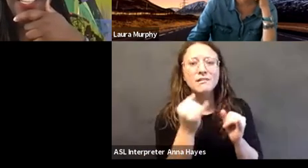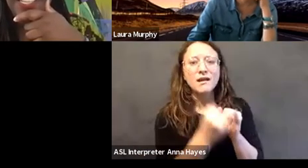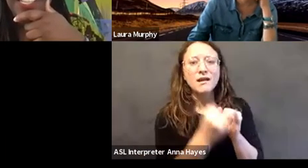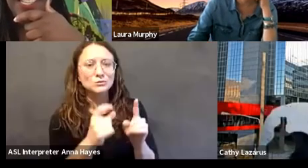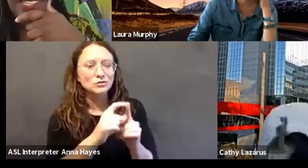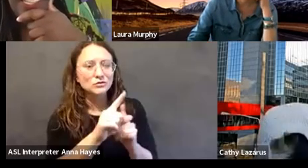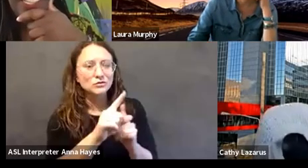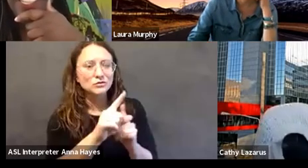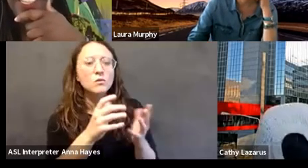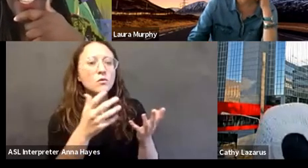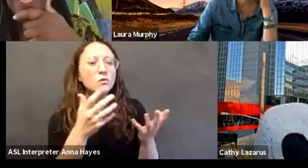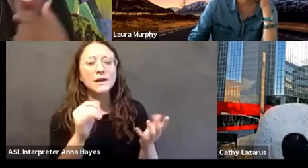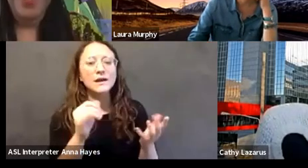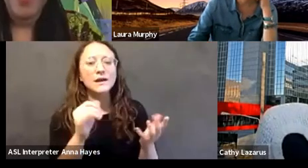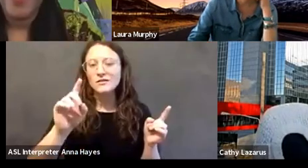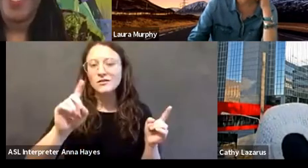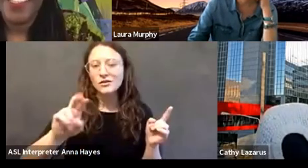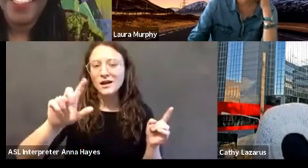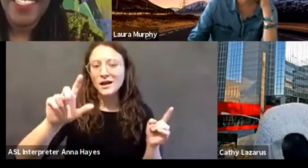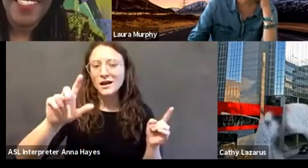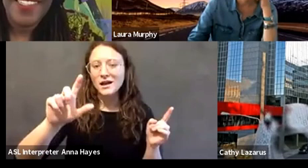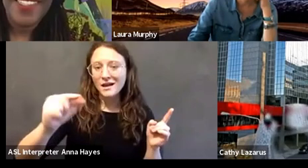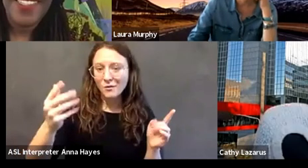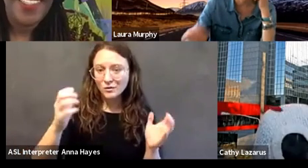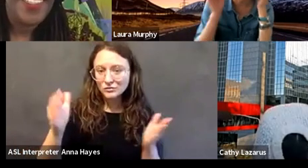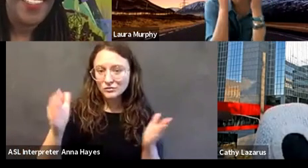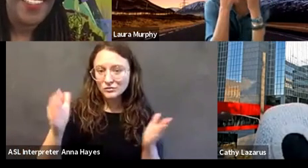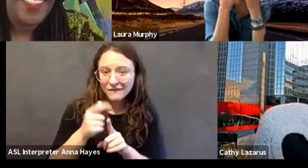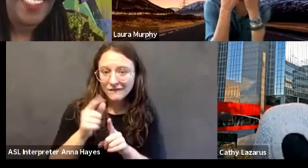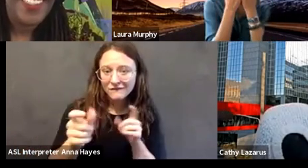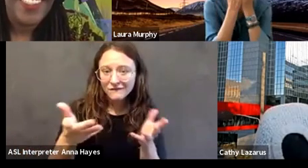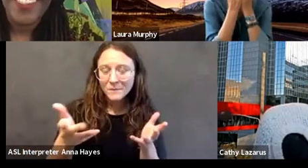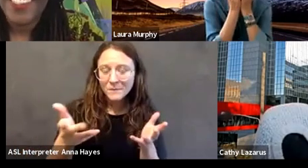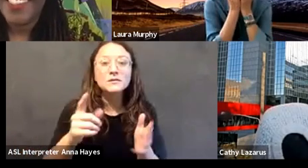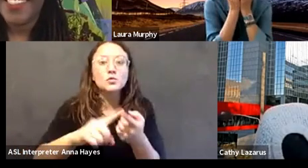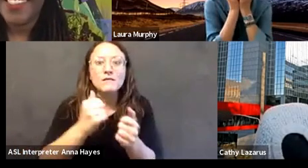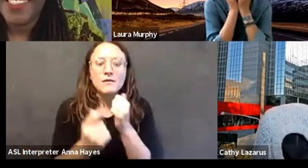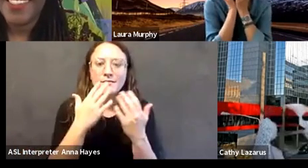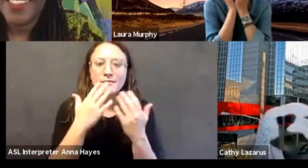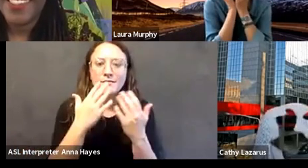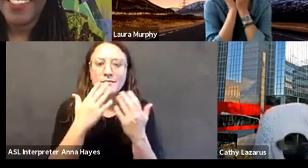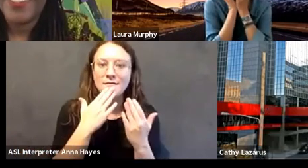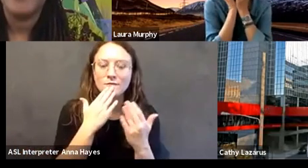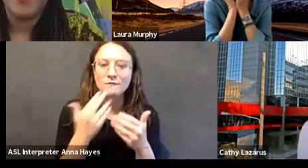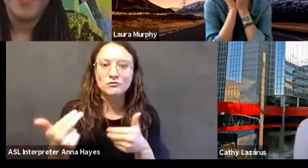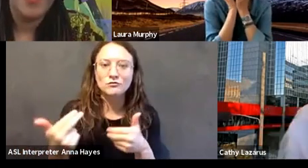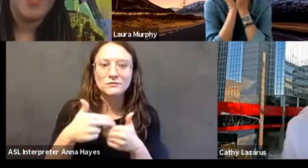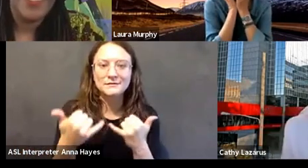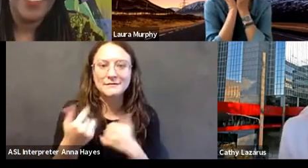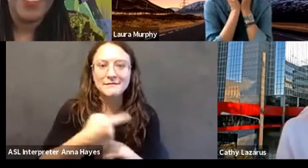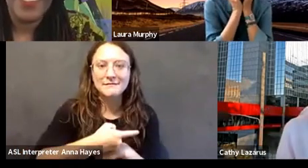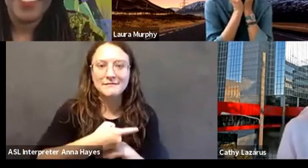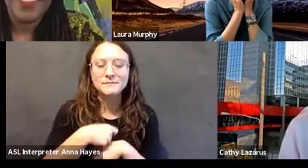Dr. Lang, if you would like to introduce yourself. But thank you so much for coming. I did drop Dr.